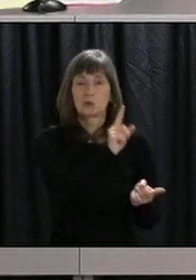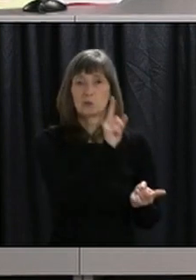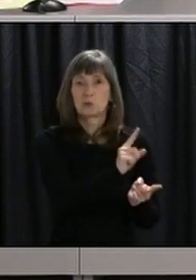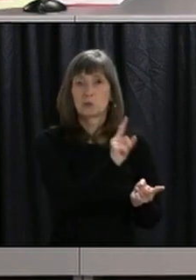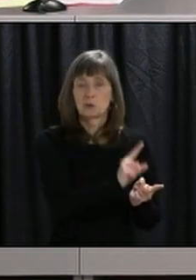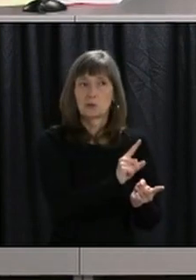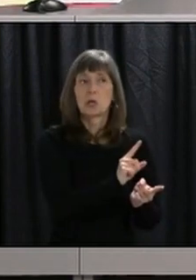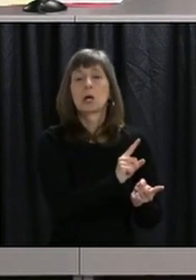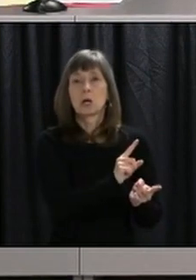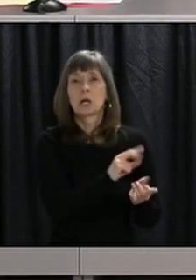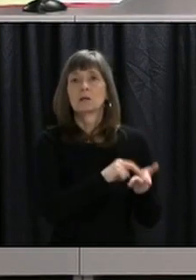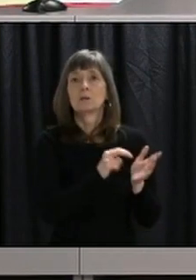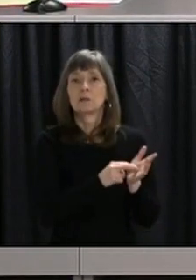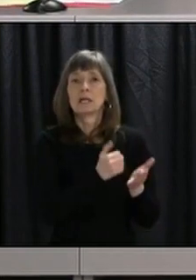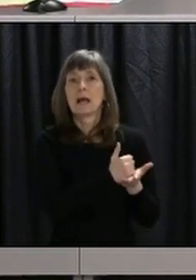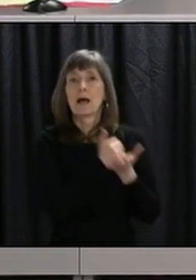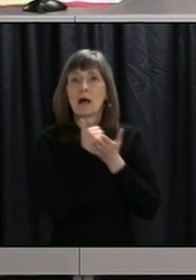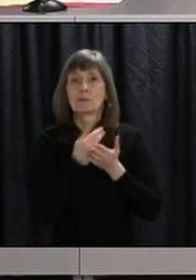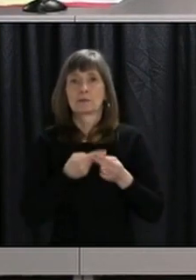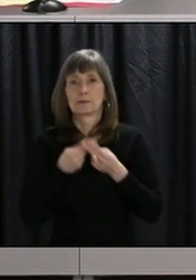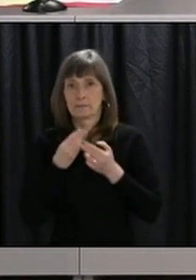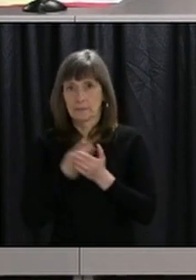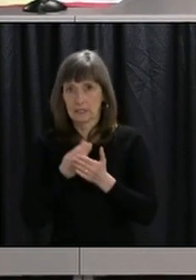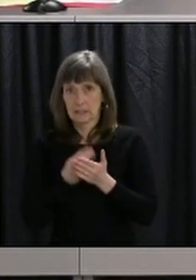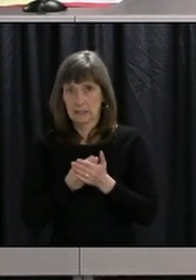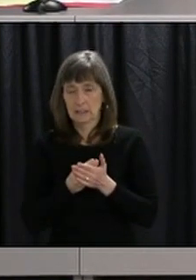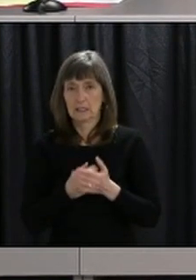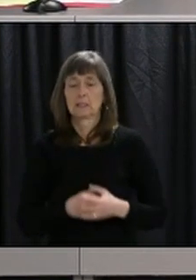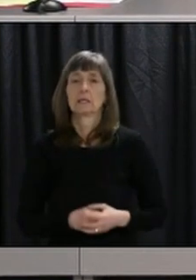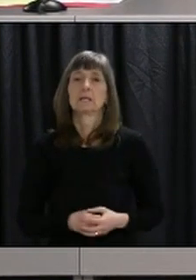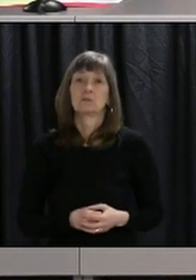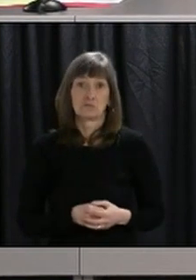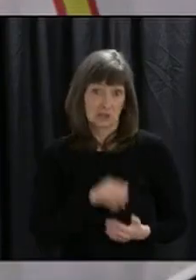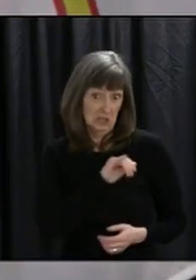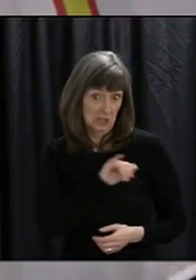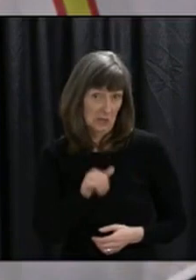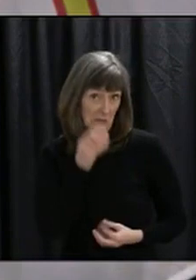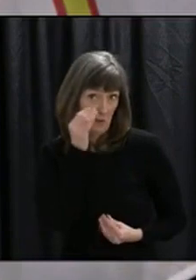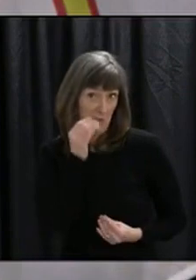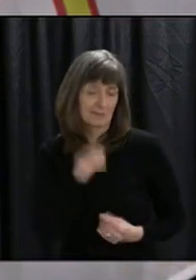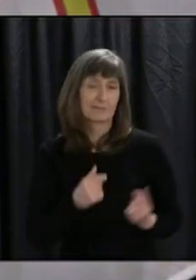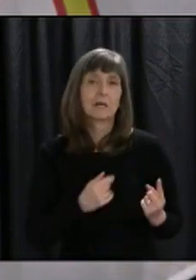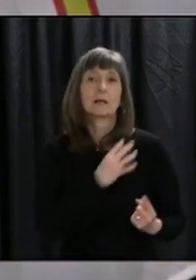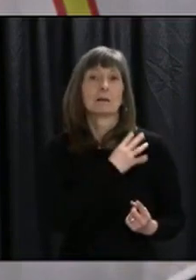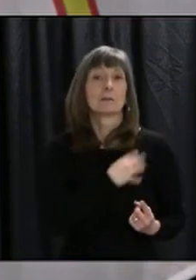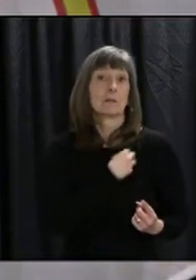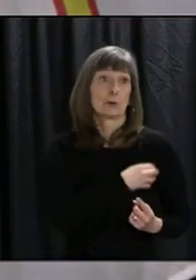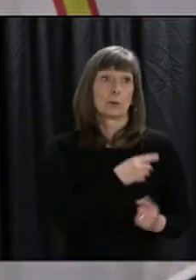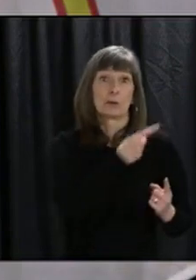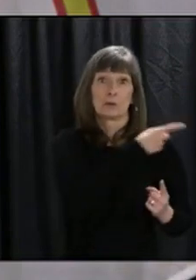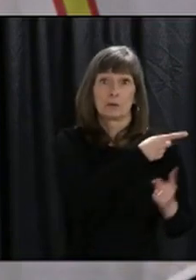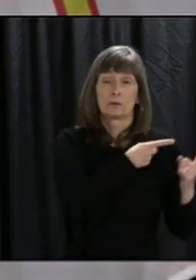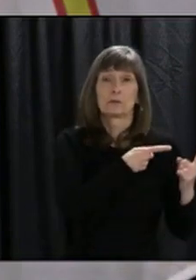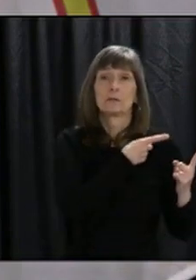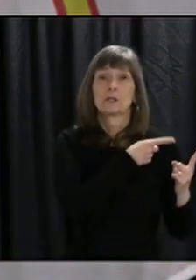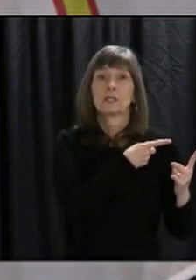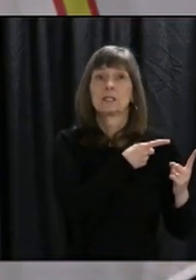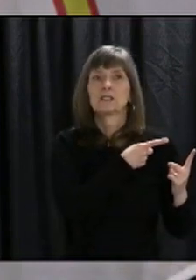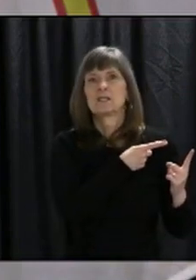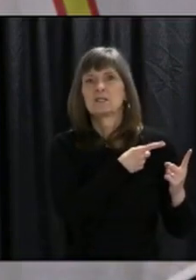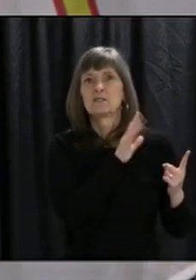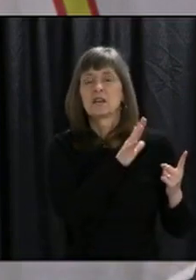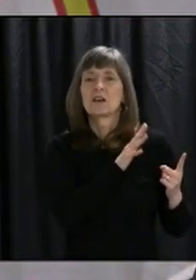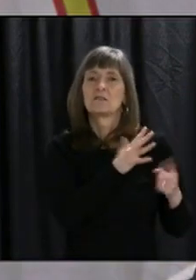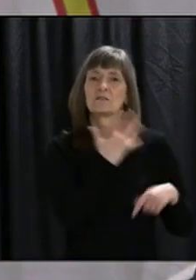costs. Is that something the province is considering here? Yeah, so what they're thinking about in Manitoba is, if you look at a typical